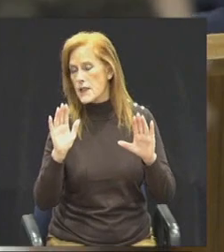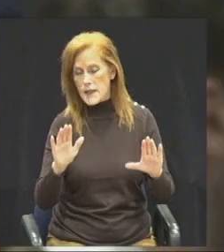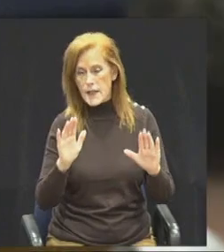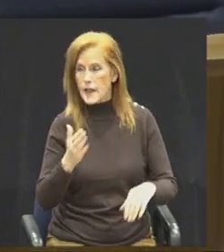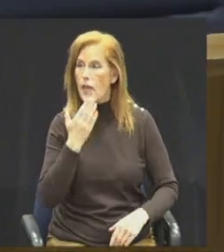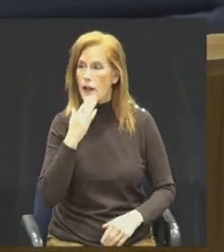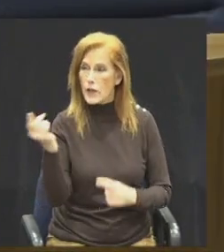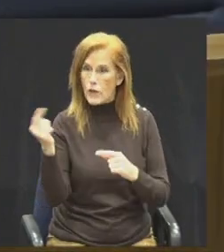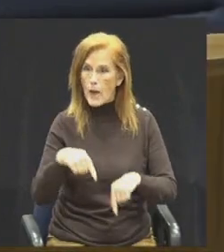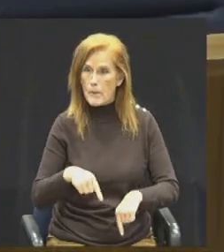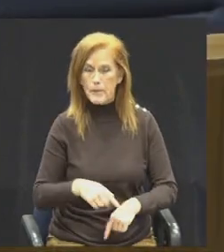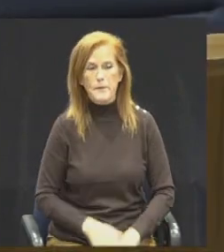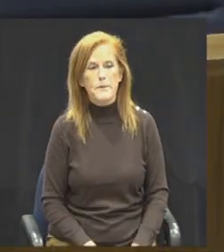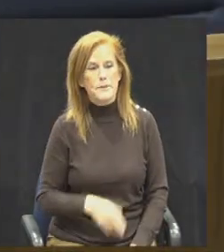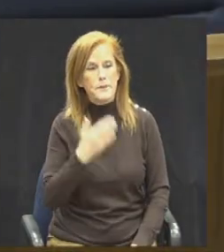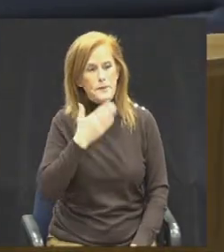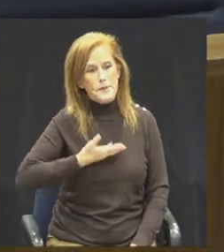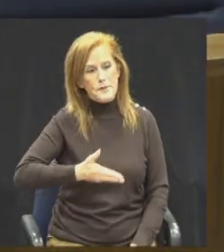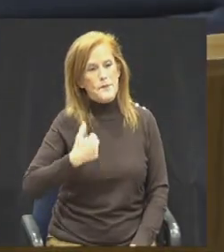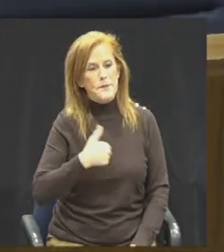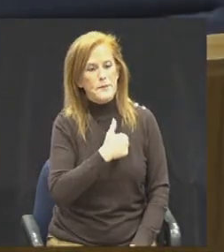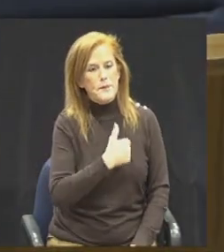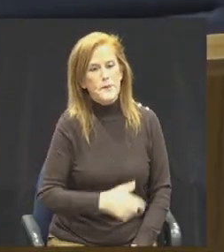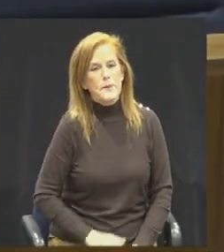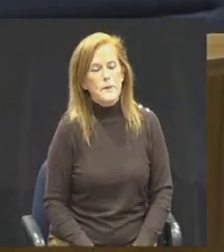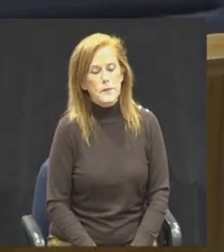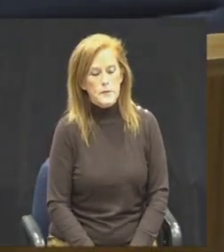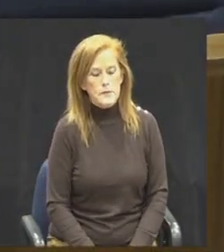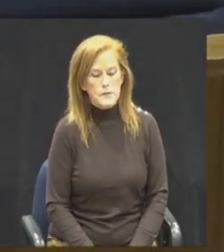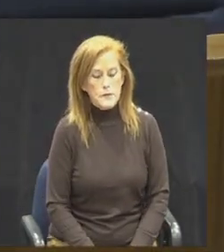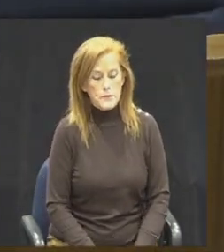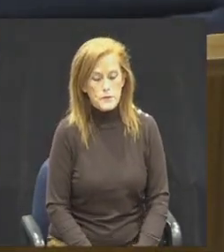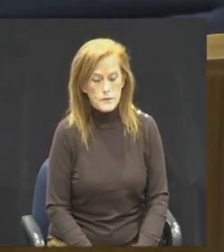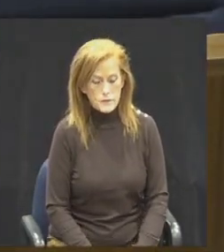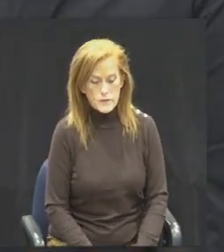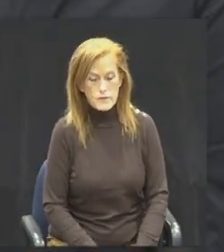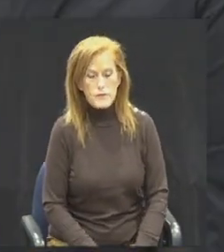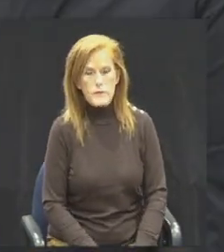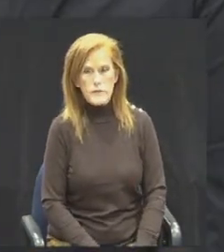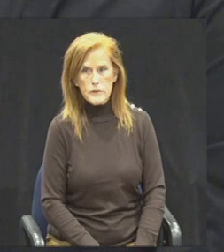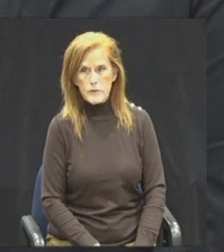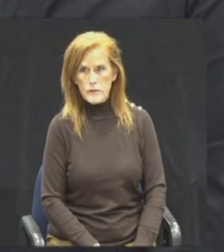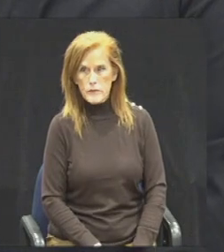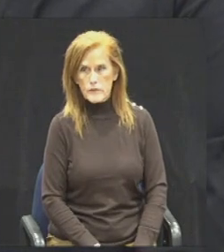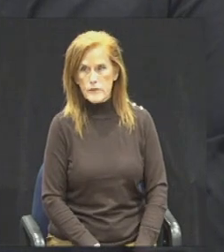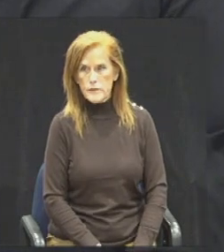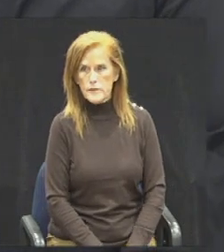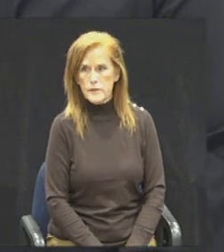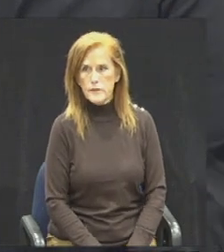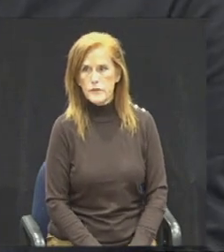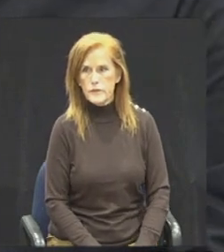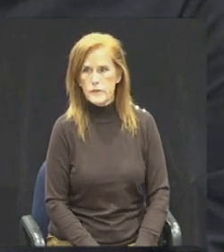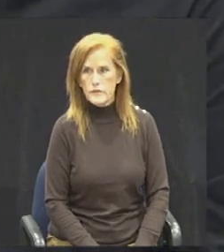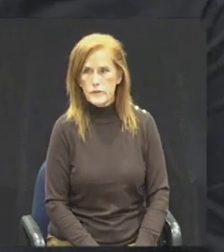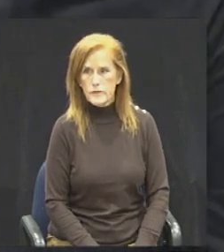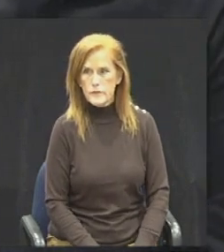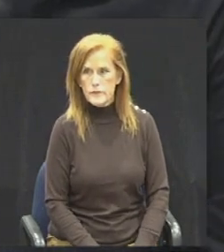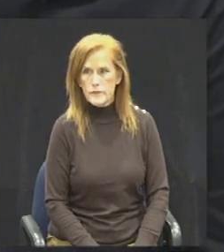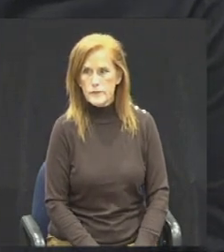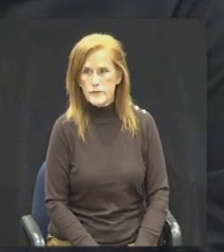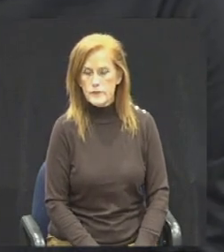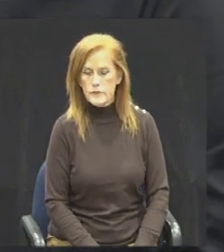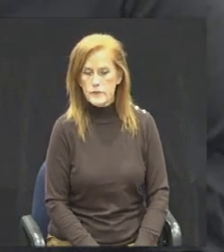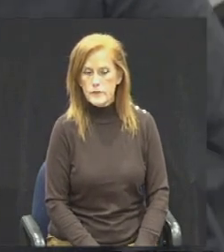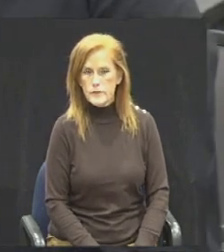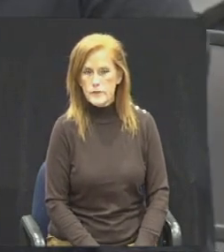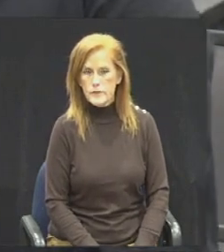Thanks for being here. Yeah, thanks for having us. Yeah. here.